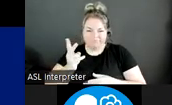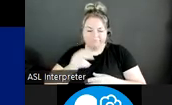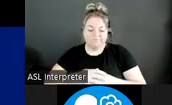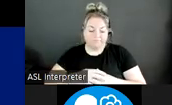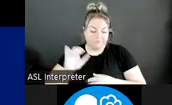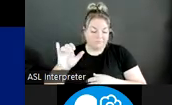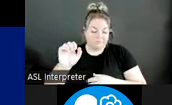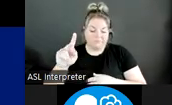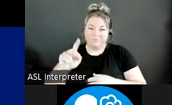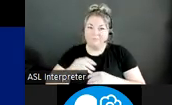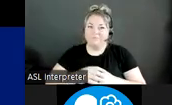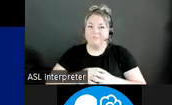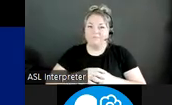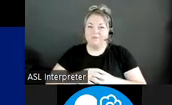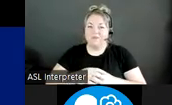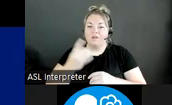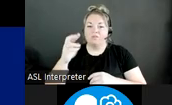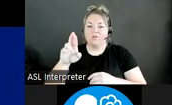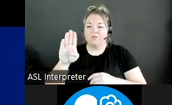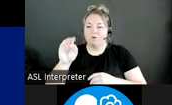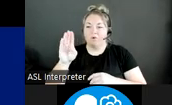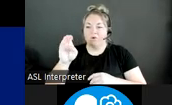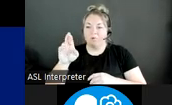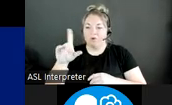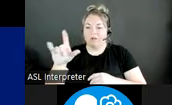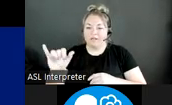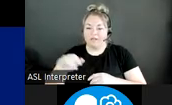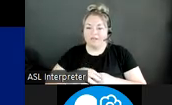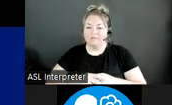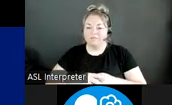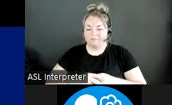Okay. Dr. Oberly.